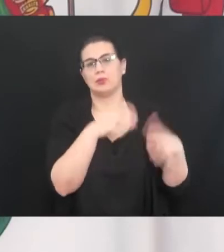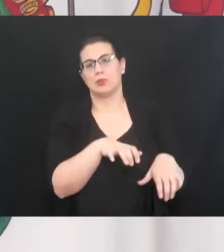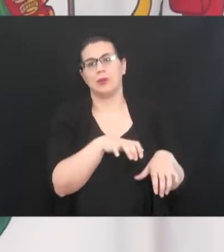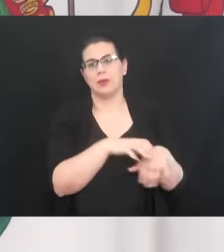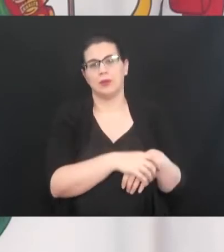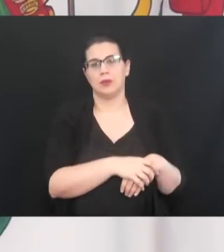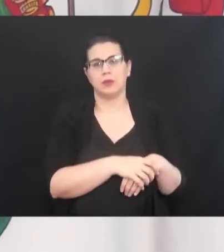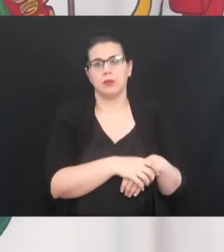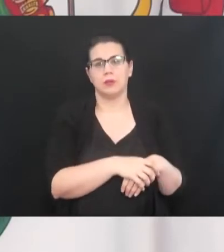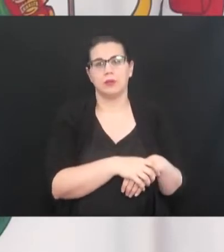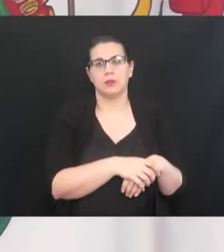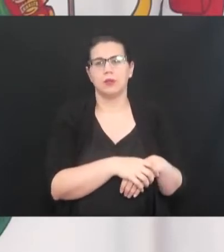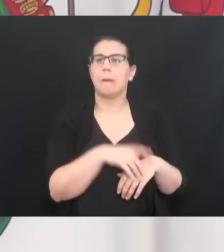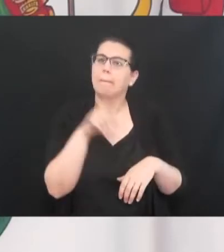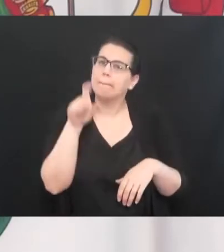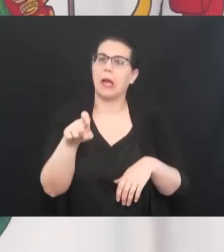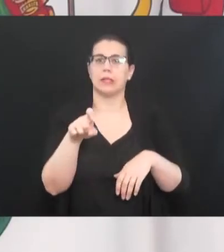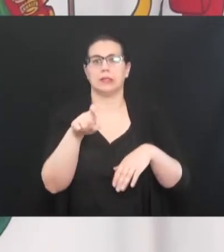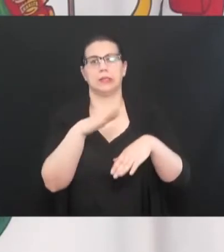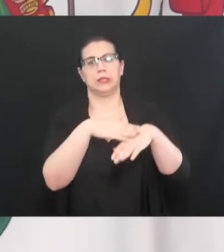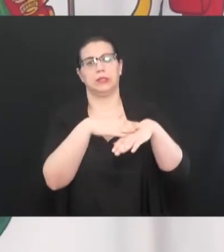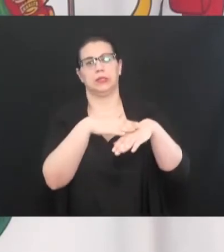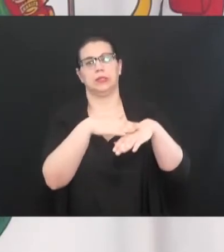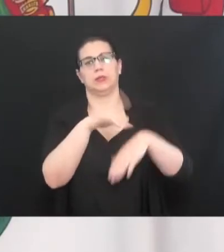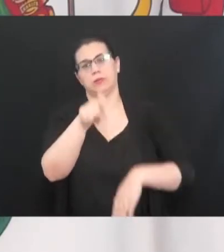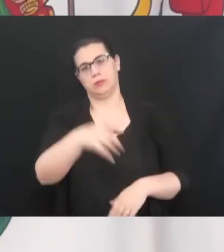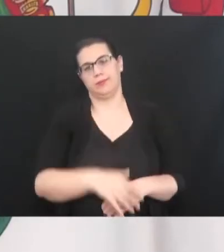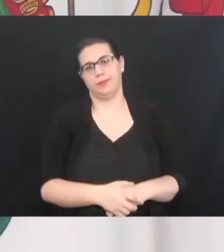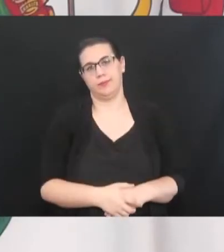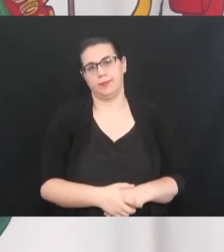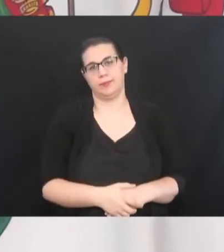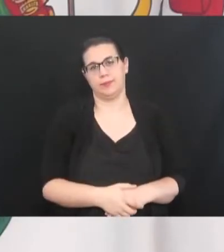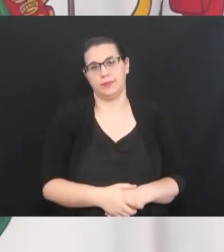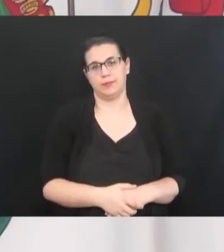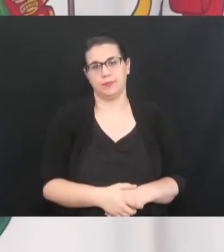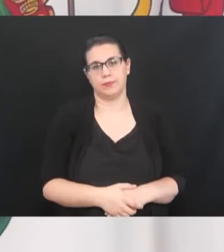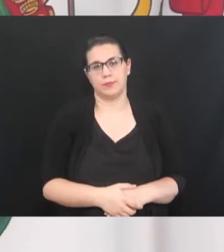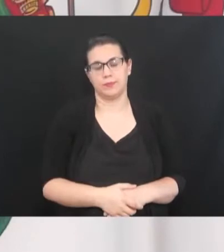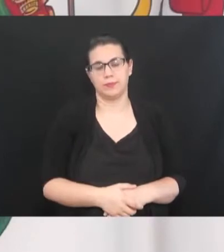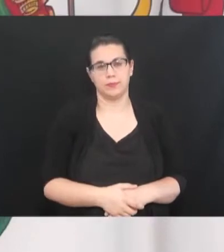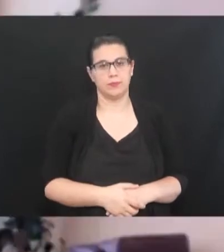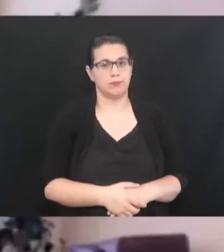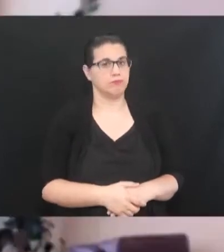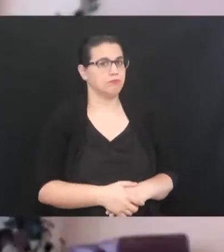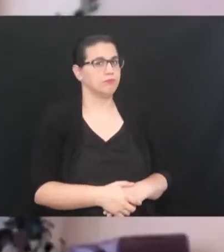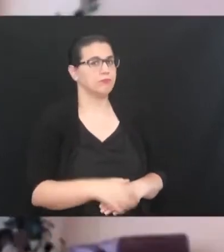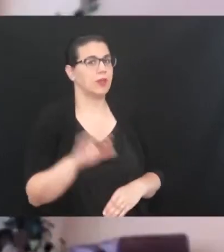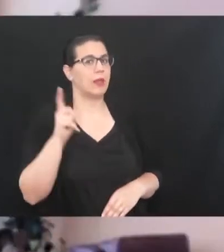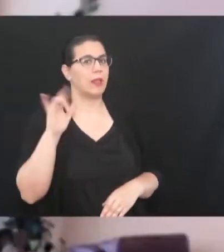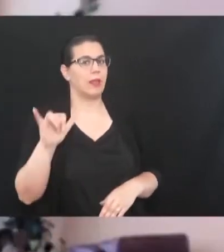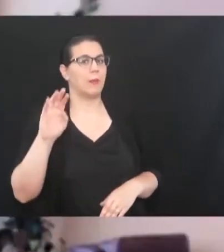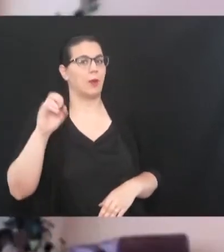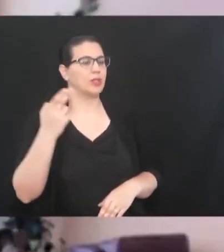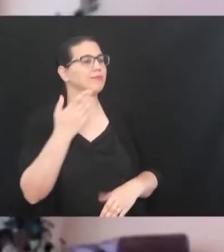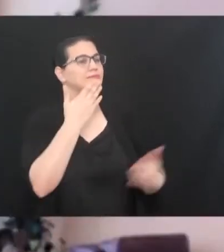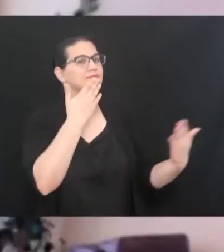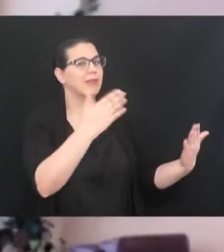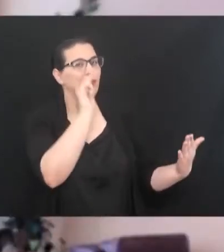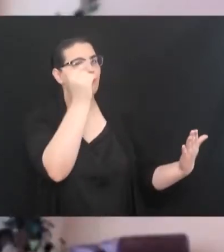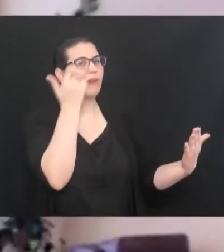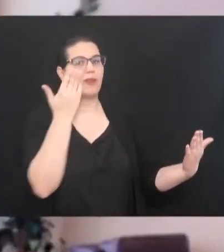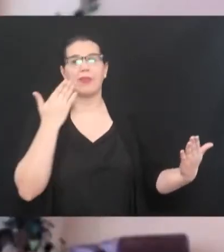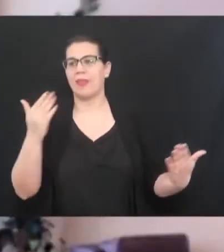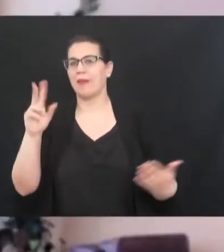but we always got to watch. Okay, Doc. Thank you, Governor, and thank you, Veronica. You